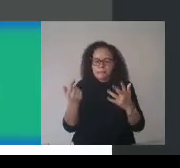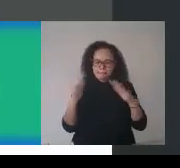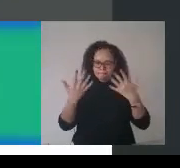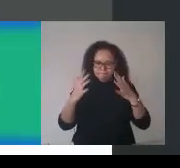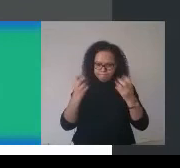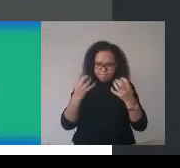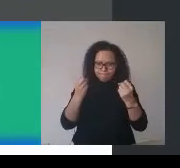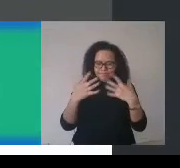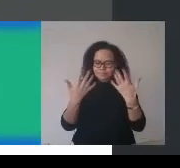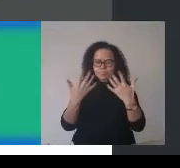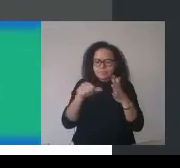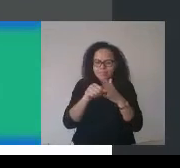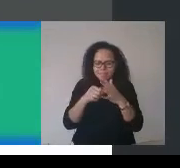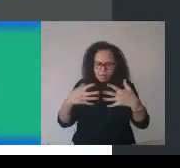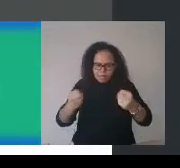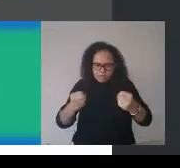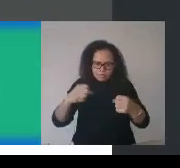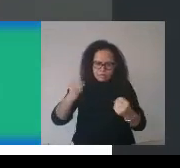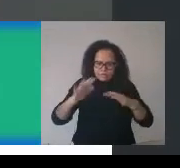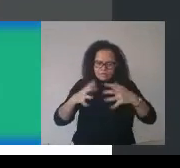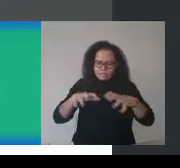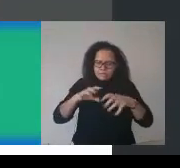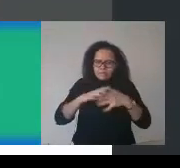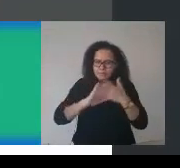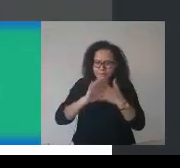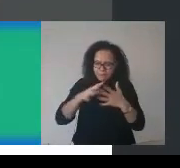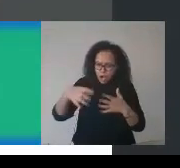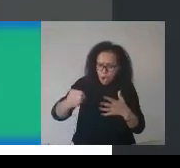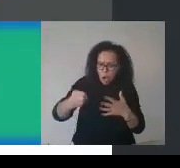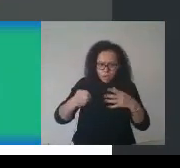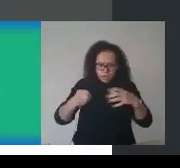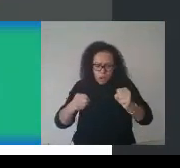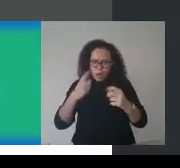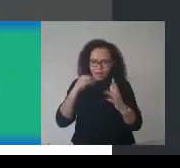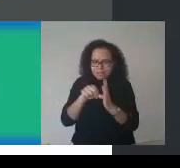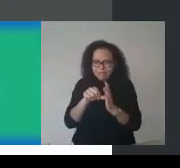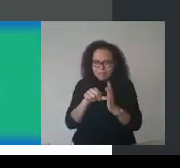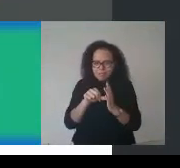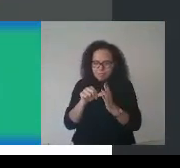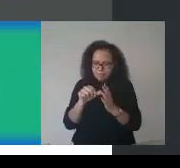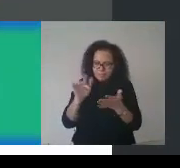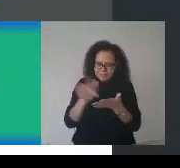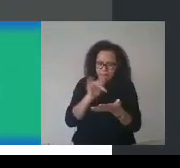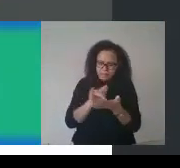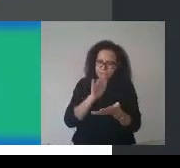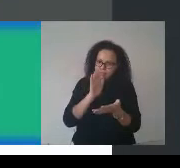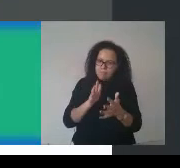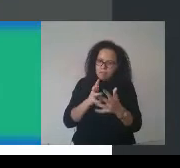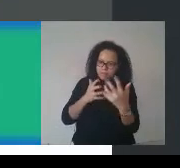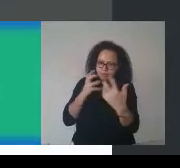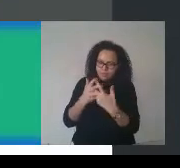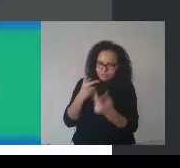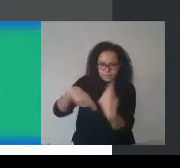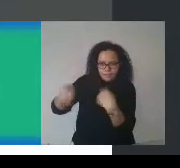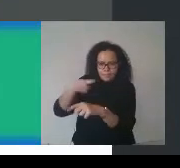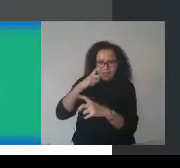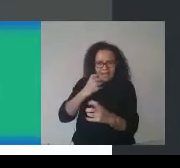rheumatic disorders, so that means that gripping and grabbing things is difficult. You need to have the tablet was right to adapt to those user